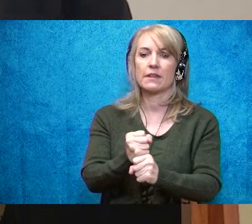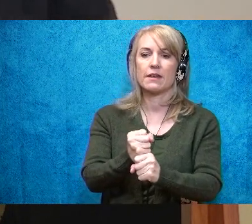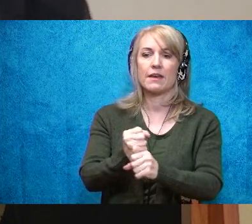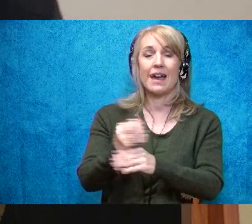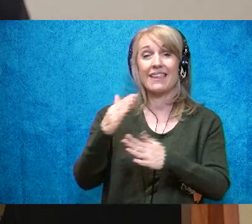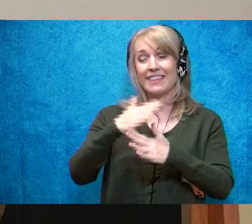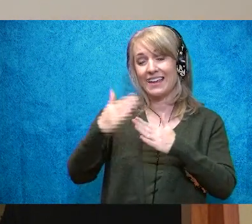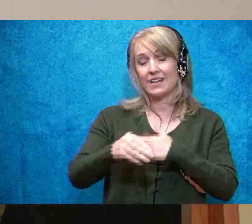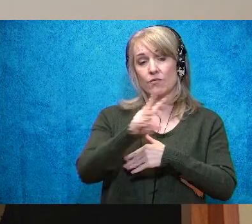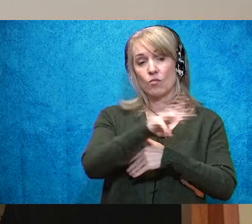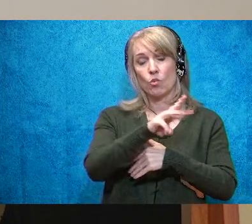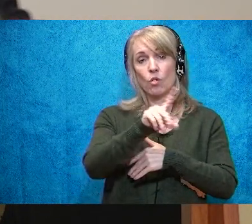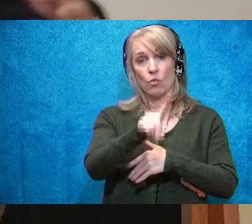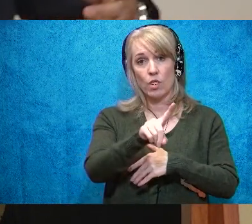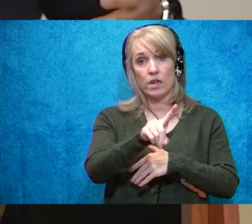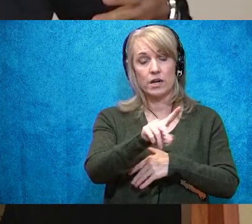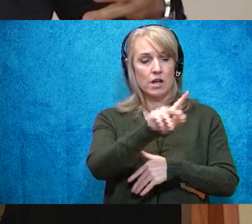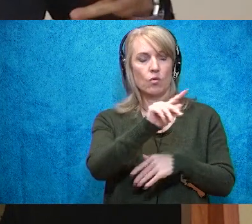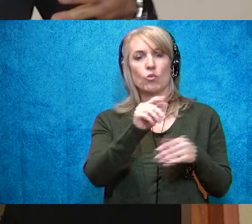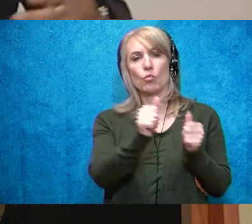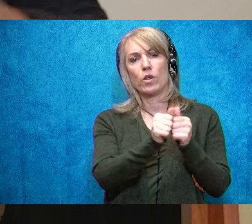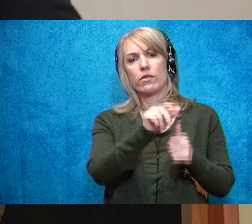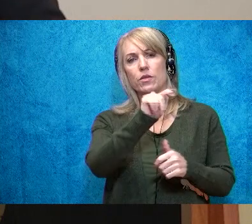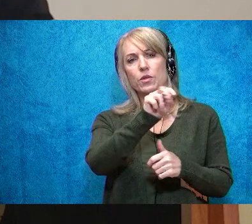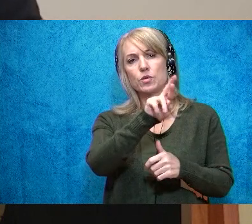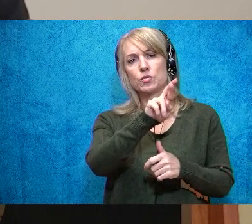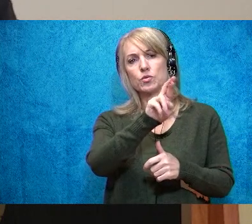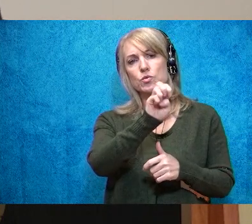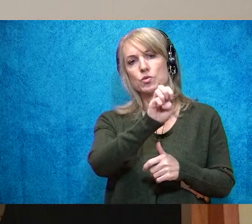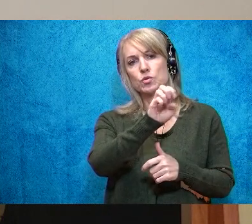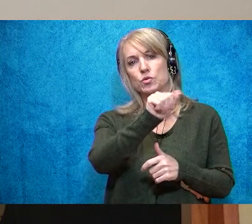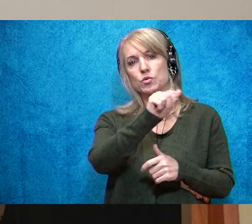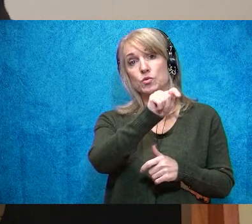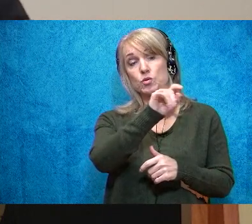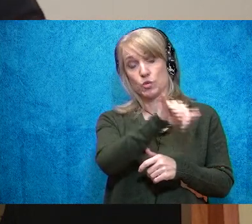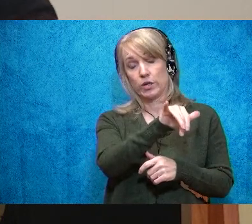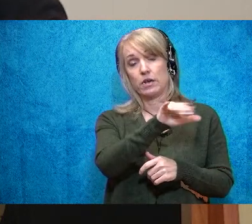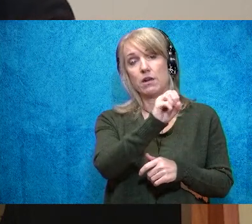World War I, we saw that the